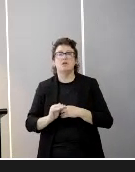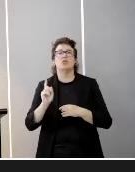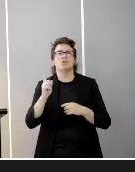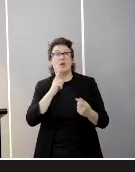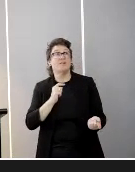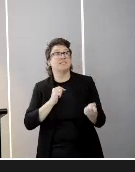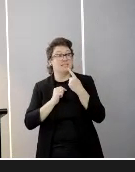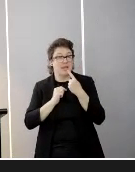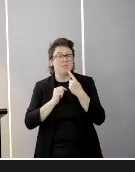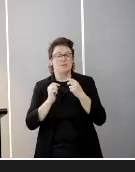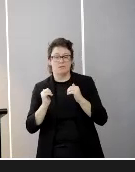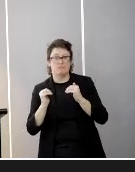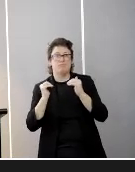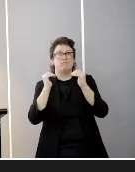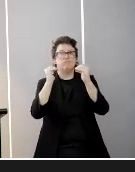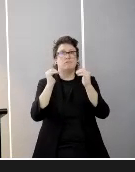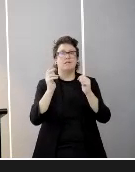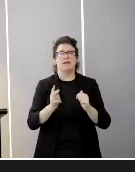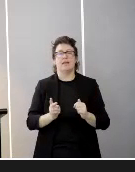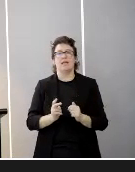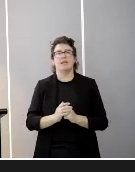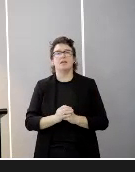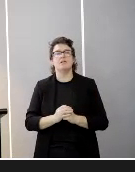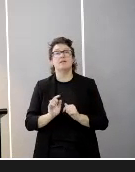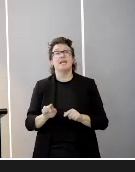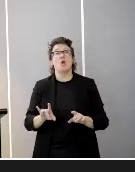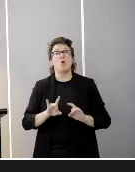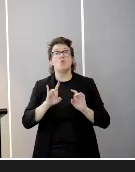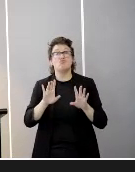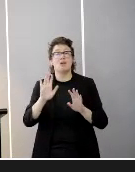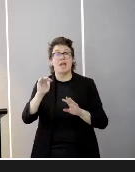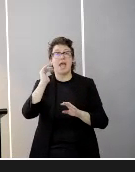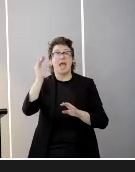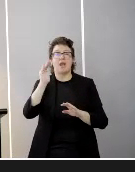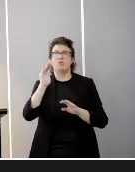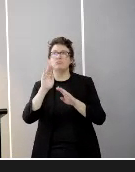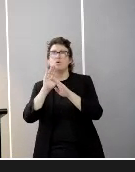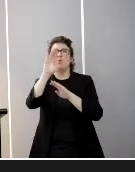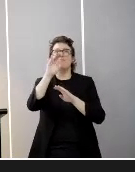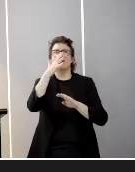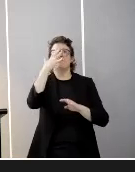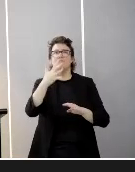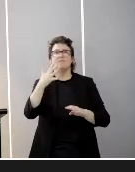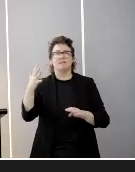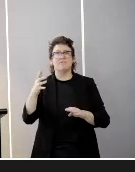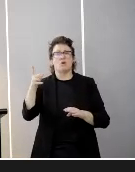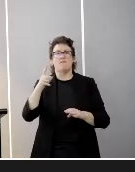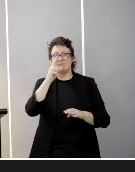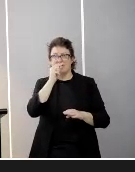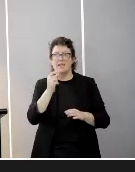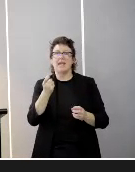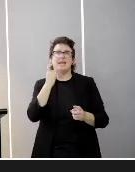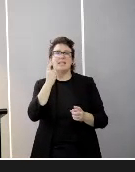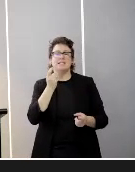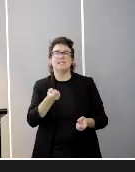melatonin rhythm. And I think in Australia, adults over 55 can get a certain kind of melatonin fairly